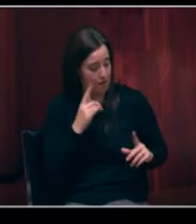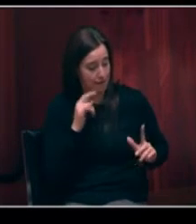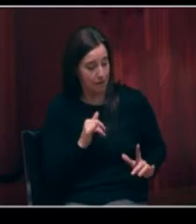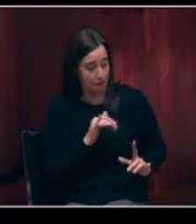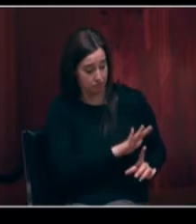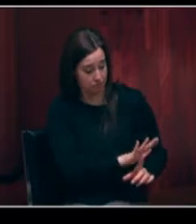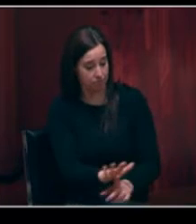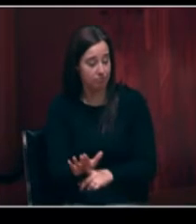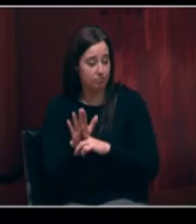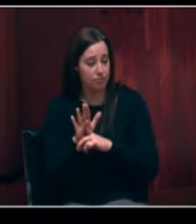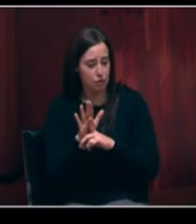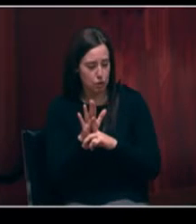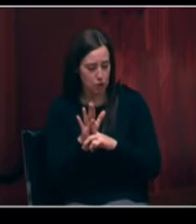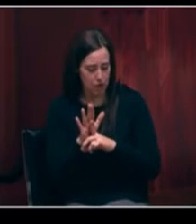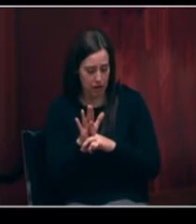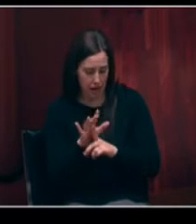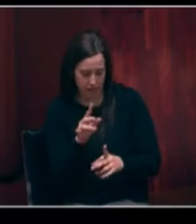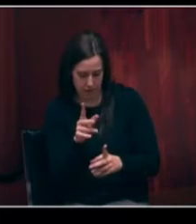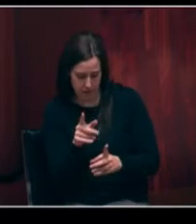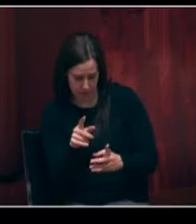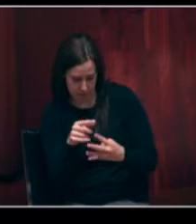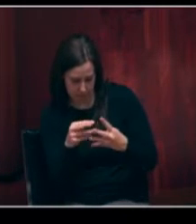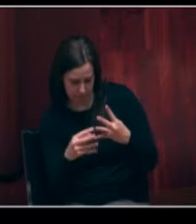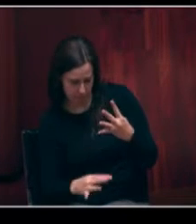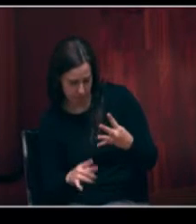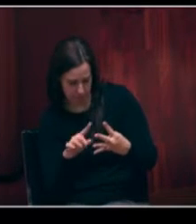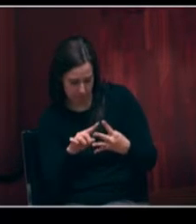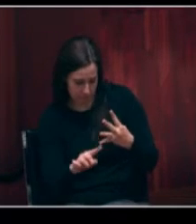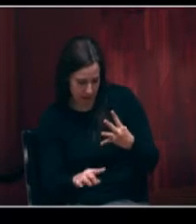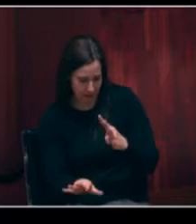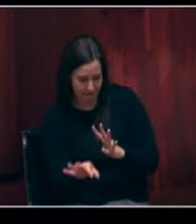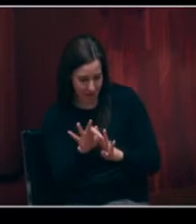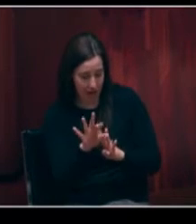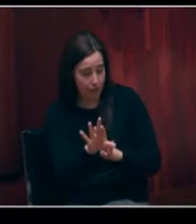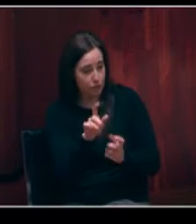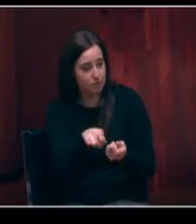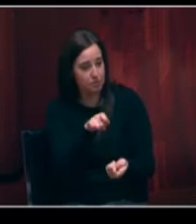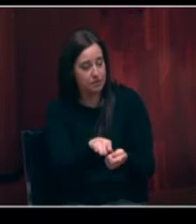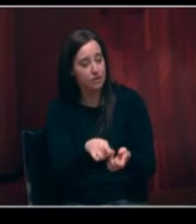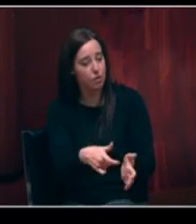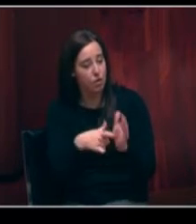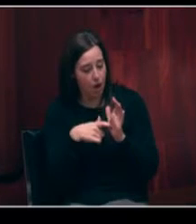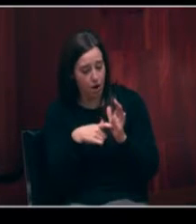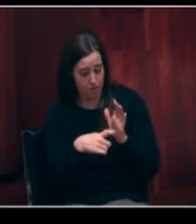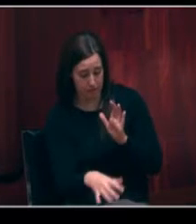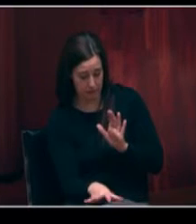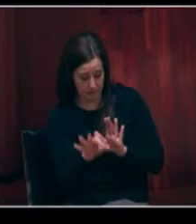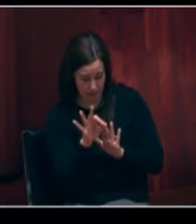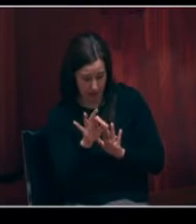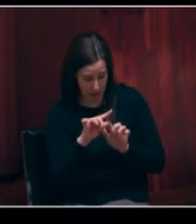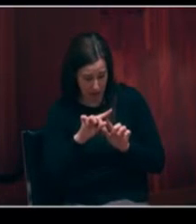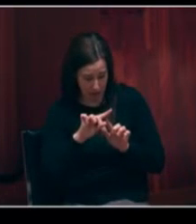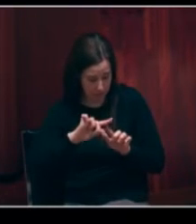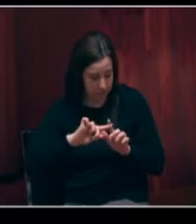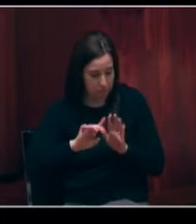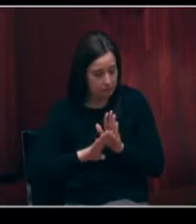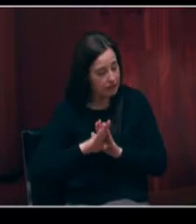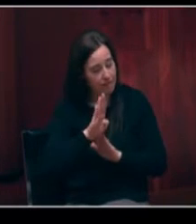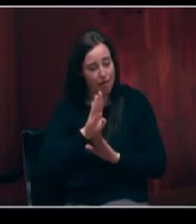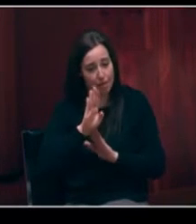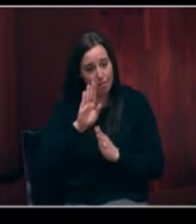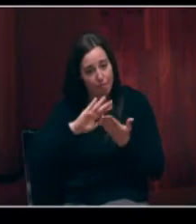those regulations the specified requirements that are found in those laws and regulations and put them in your agency policy, so that